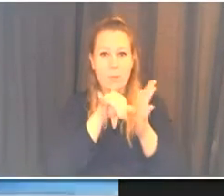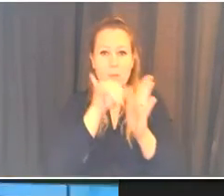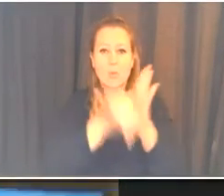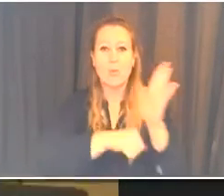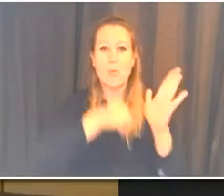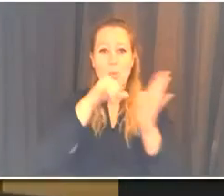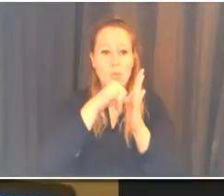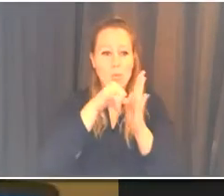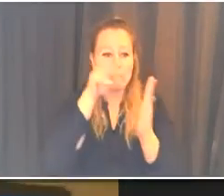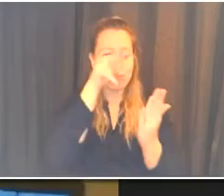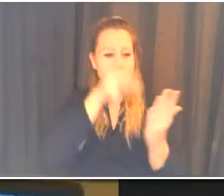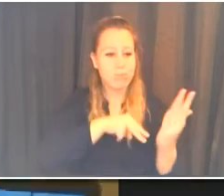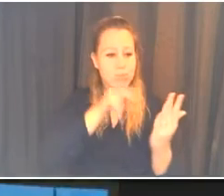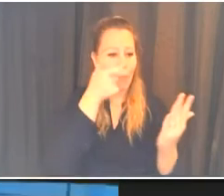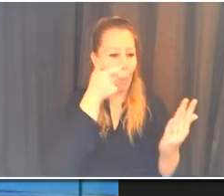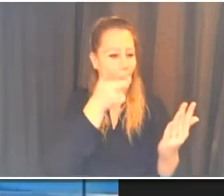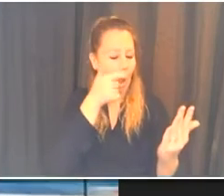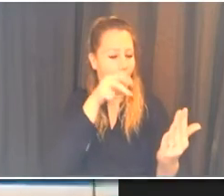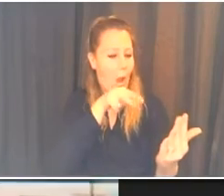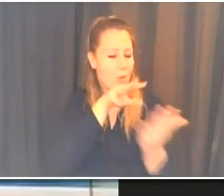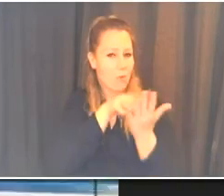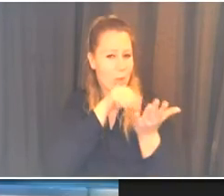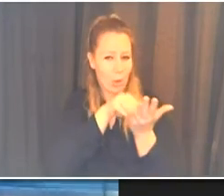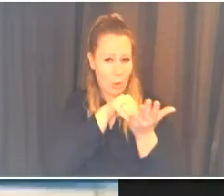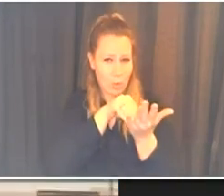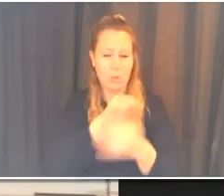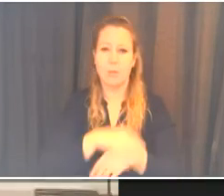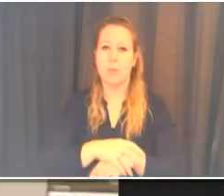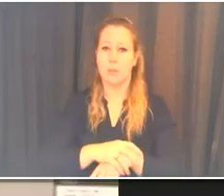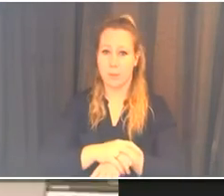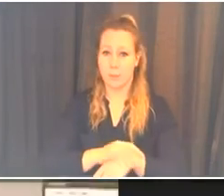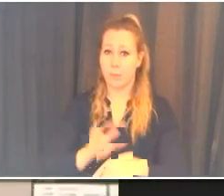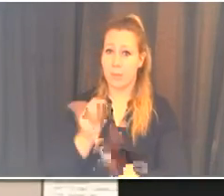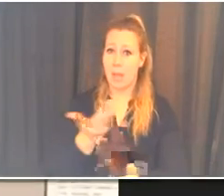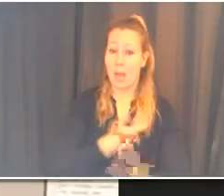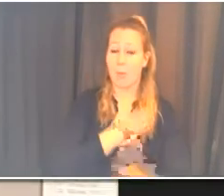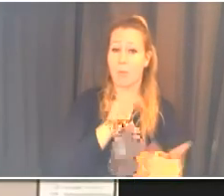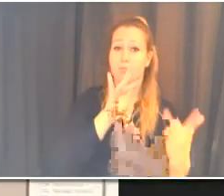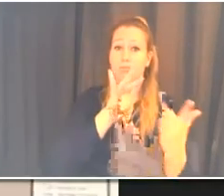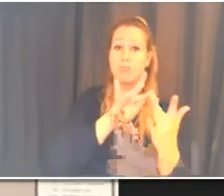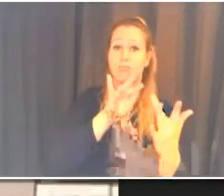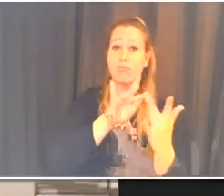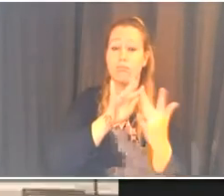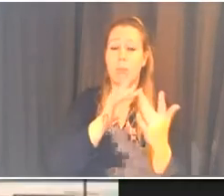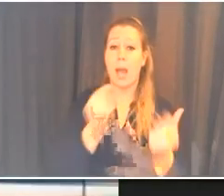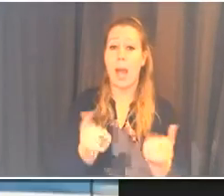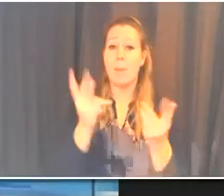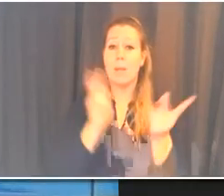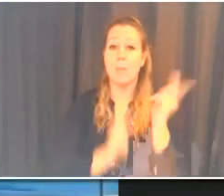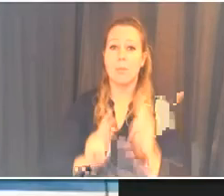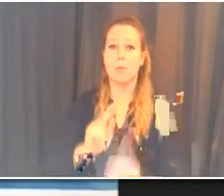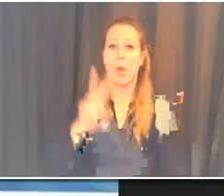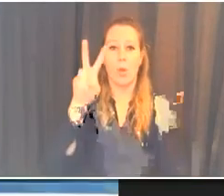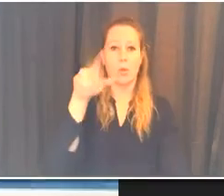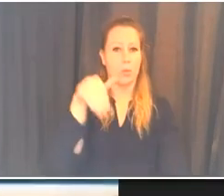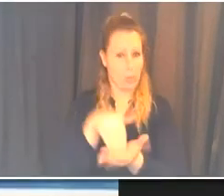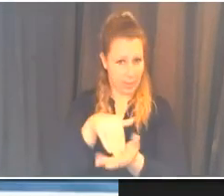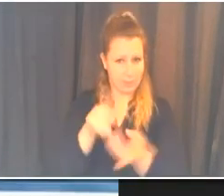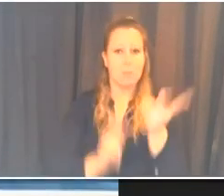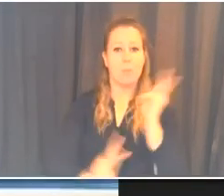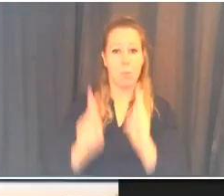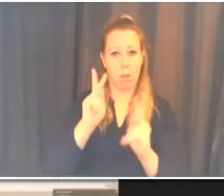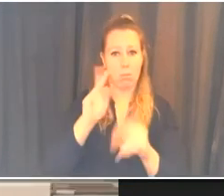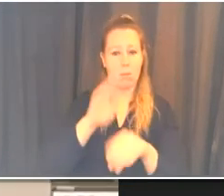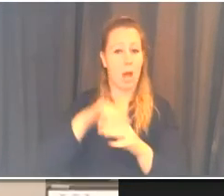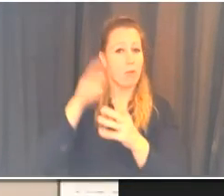this in at the platform and updaing to Spotify Pandora and different things so the followers